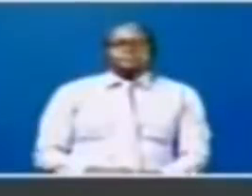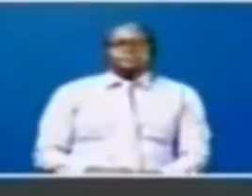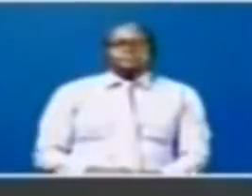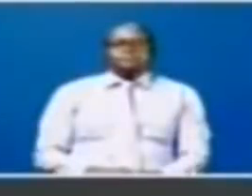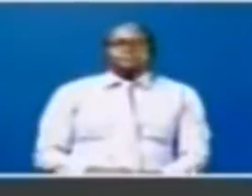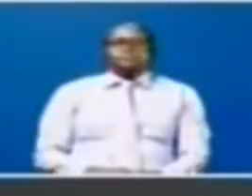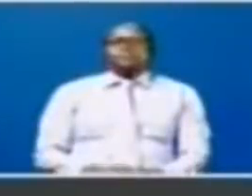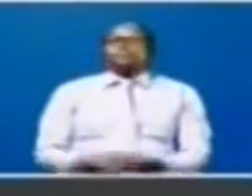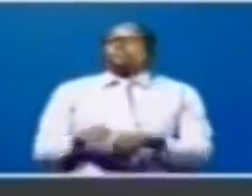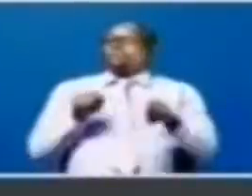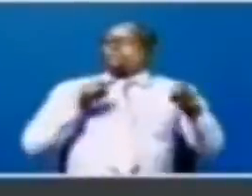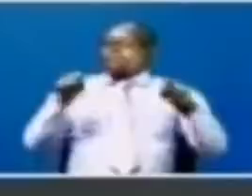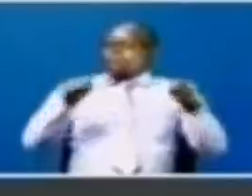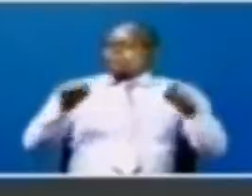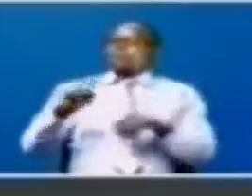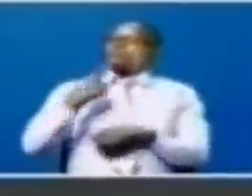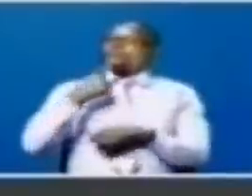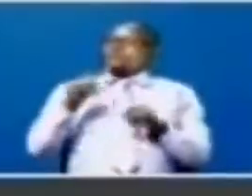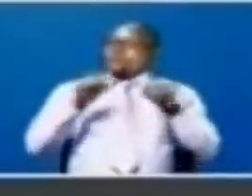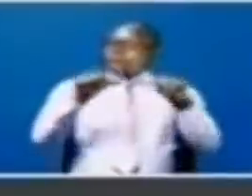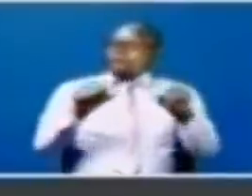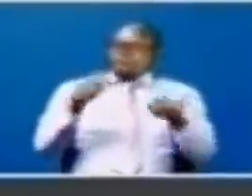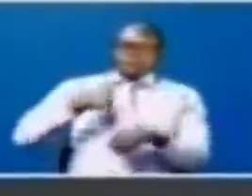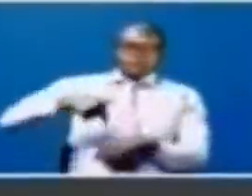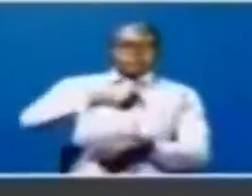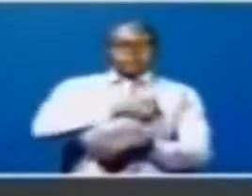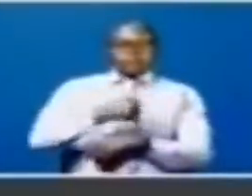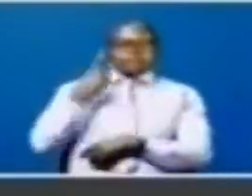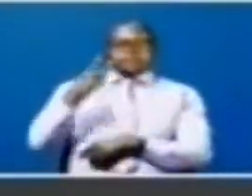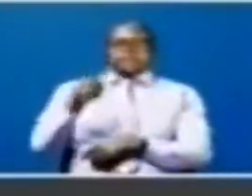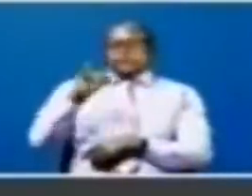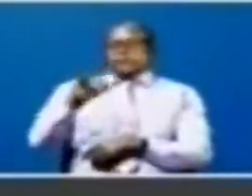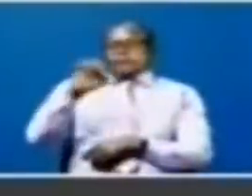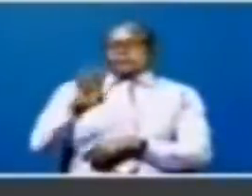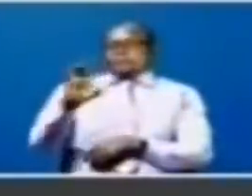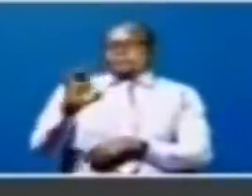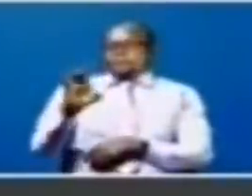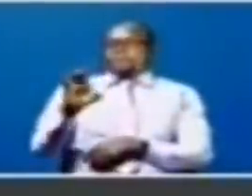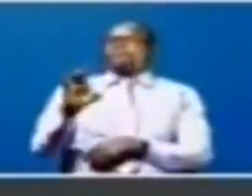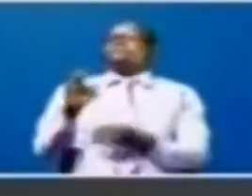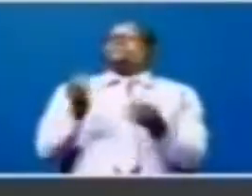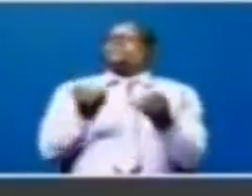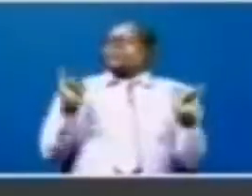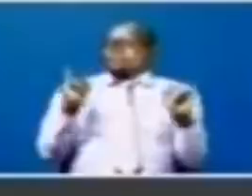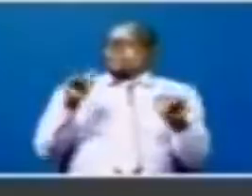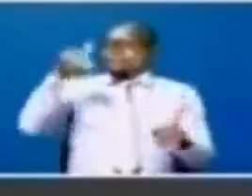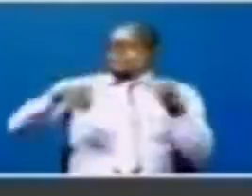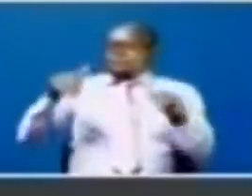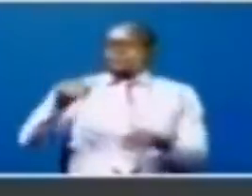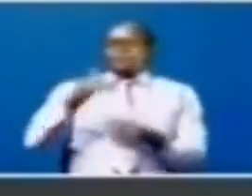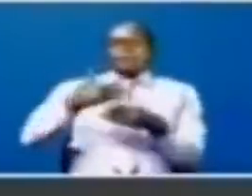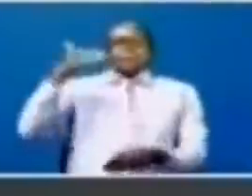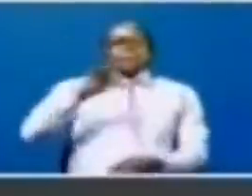Well, even as the operations in Turkana continue, we take a look at the IEBC, where the Independent Electoral and Boundaries